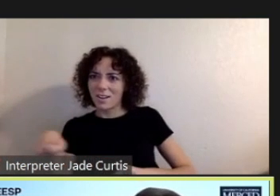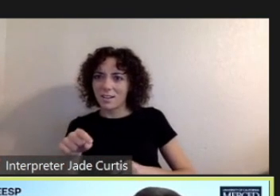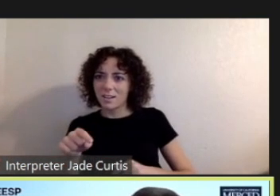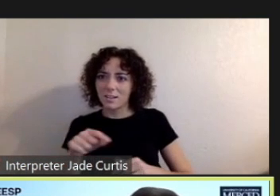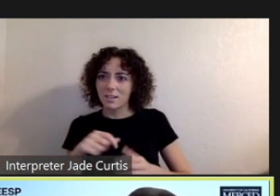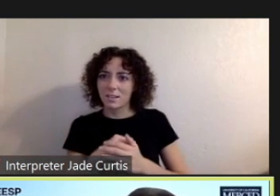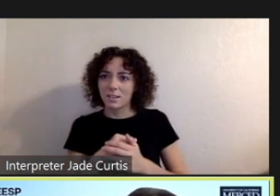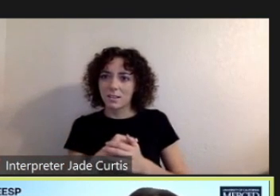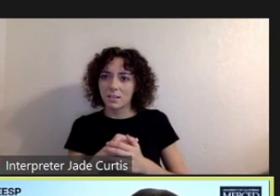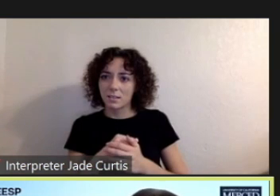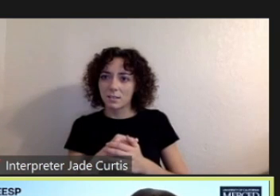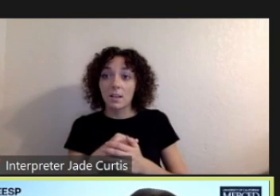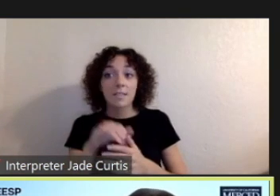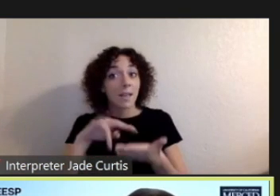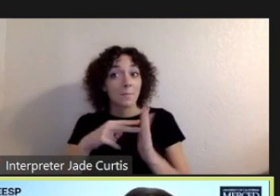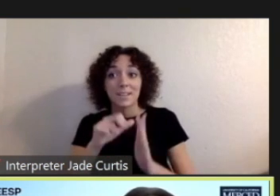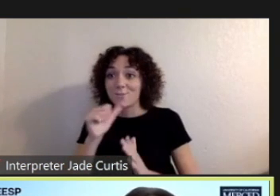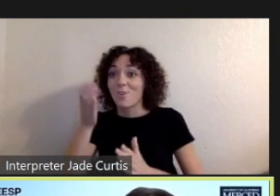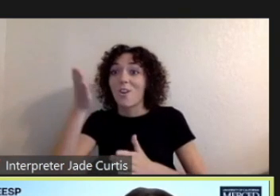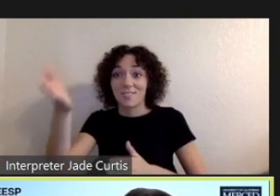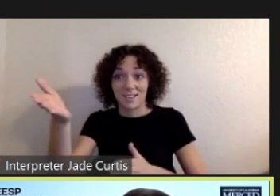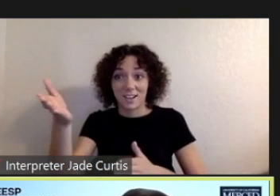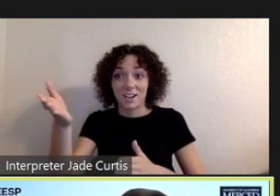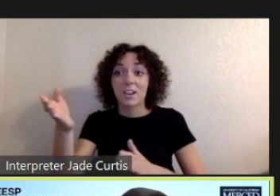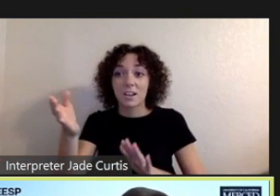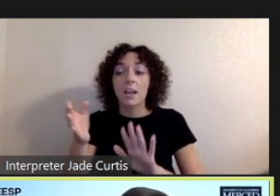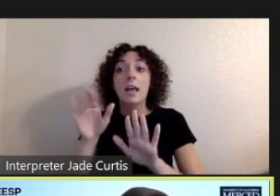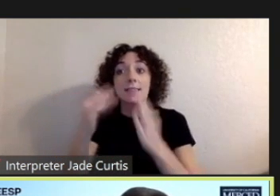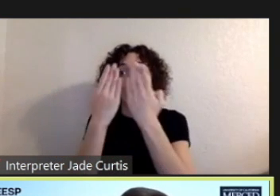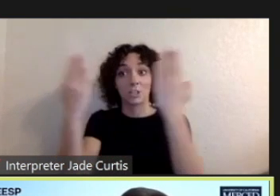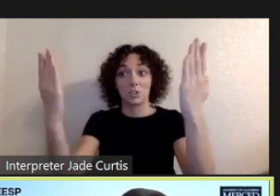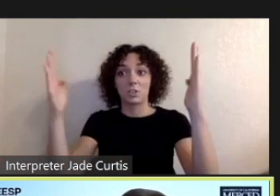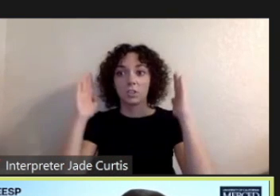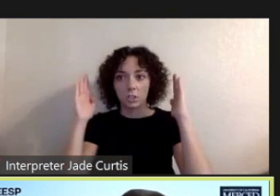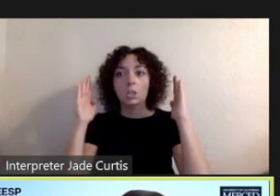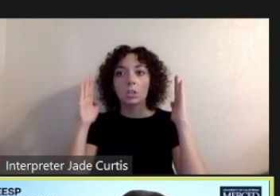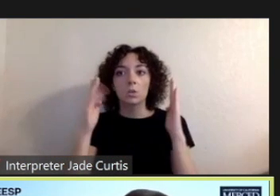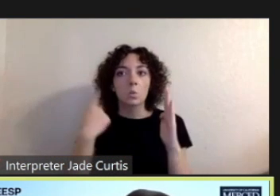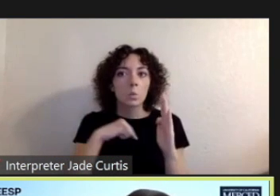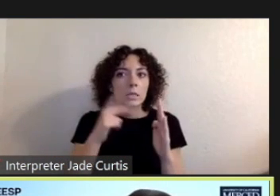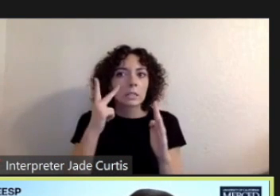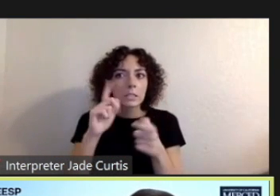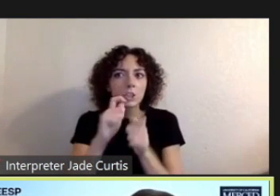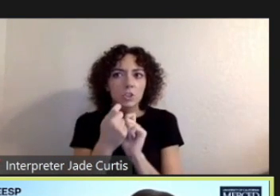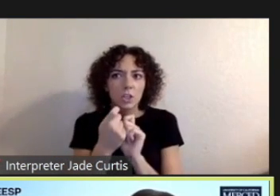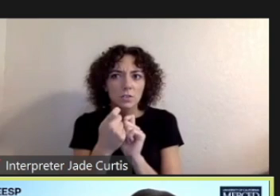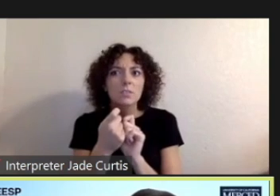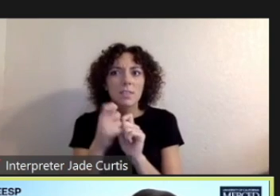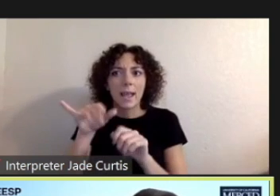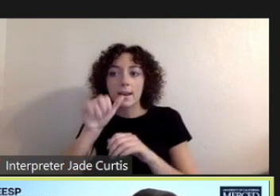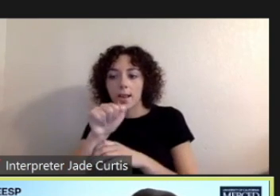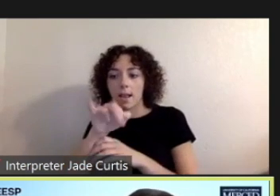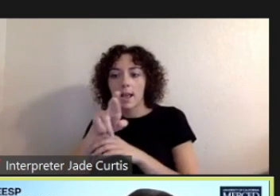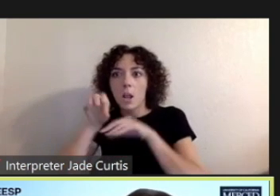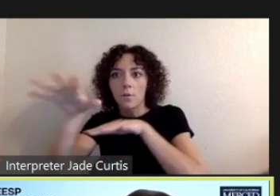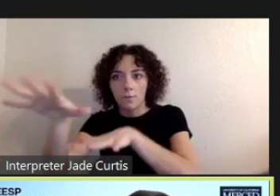was absent, which indicates that the presence of the shield immediately makes an changes or disrupts the pattern in which the air flows into that